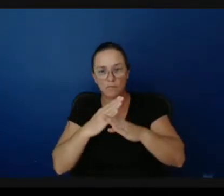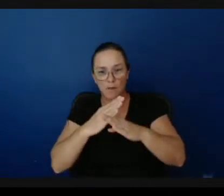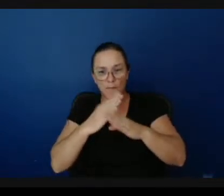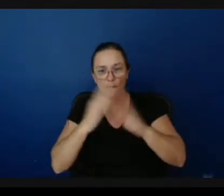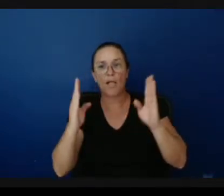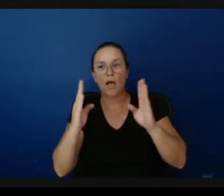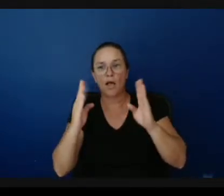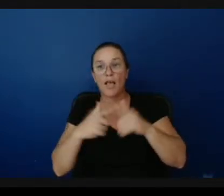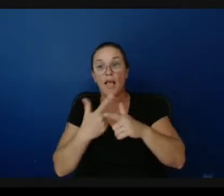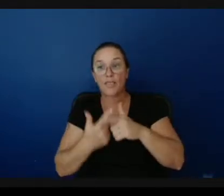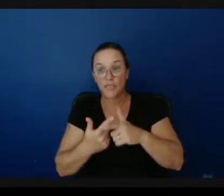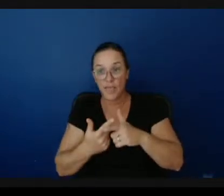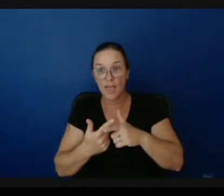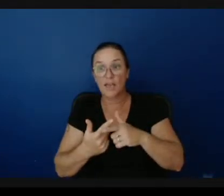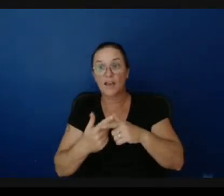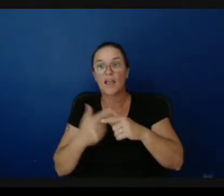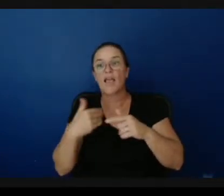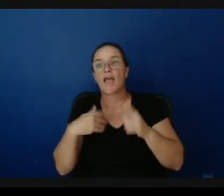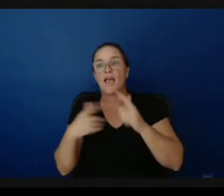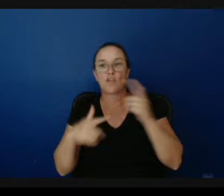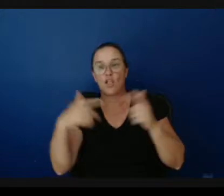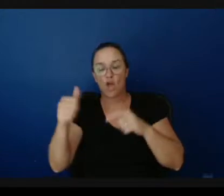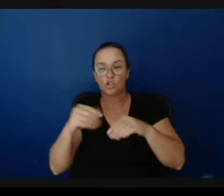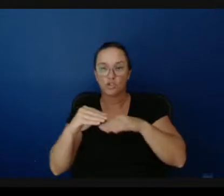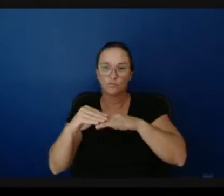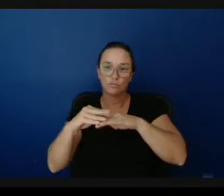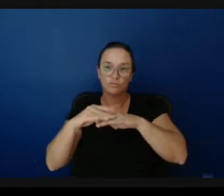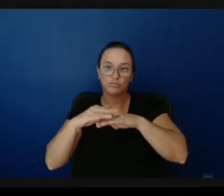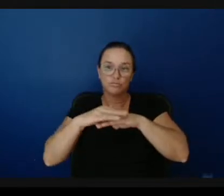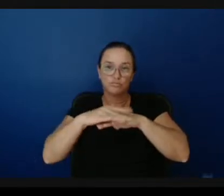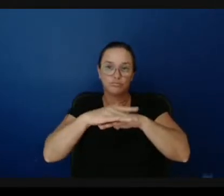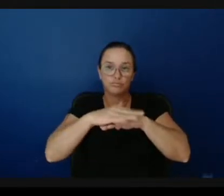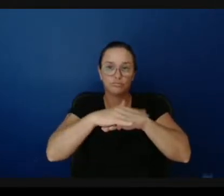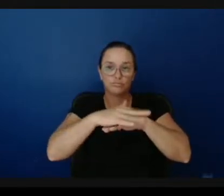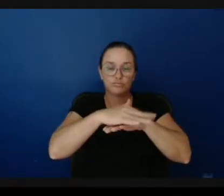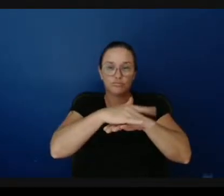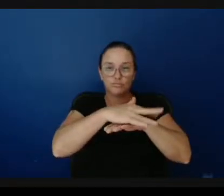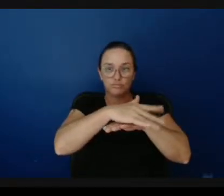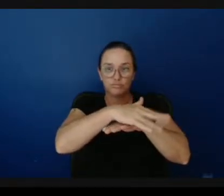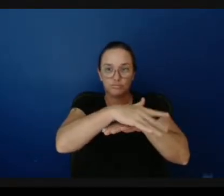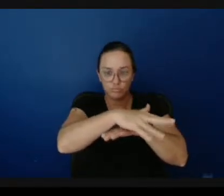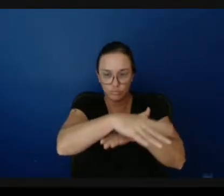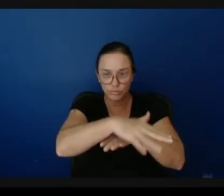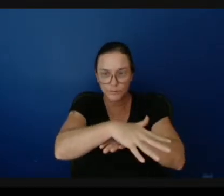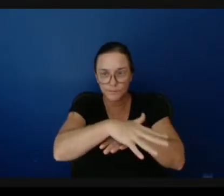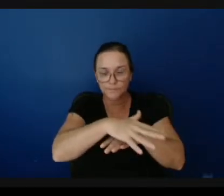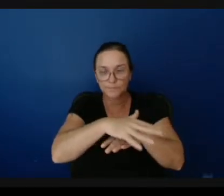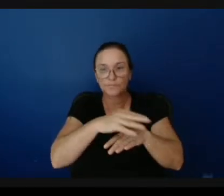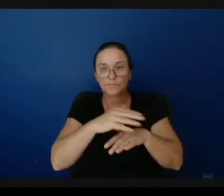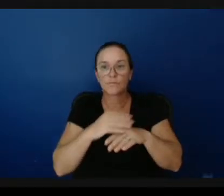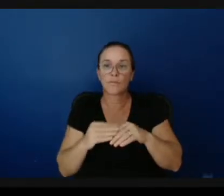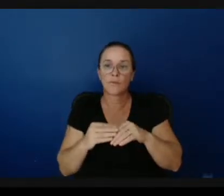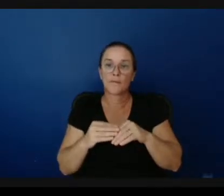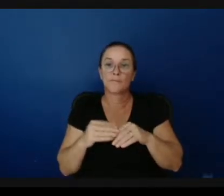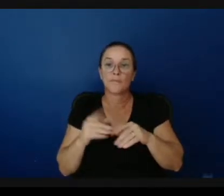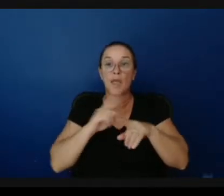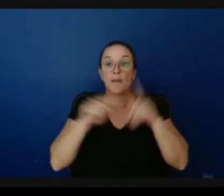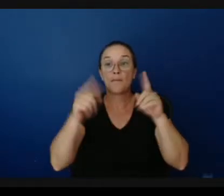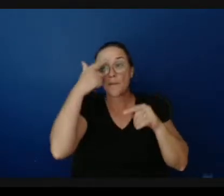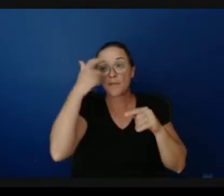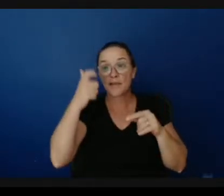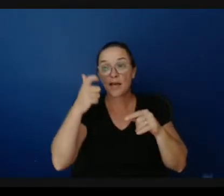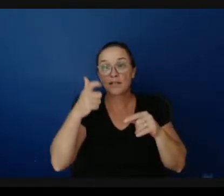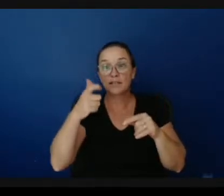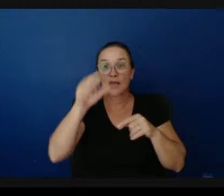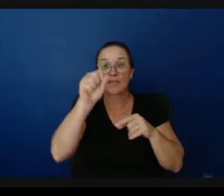it's cleared out, then you can have this larger effusion of lava, and it starts building out. But because it's concentrated in the